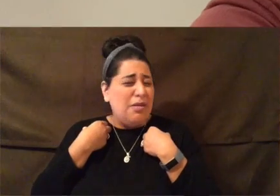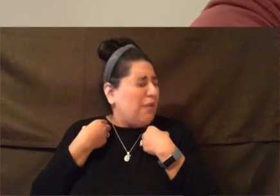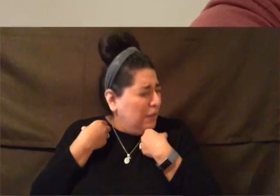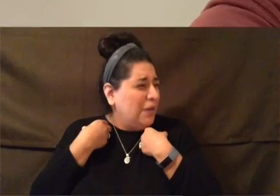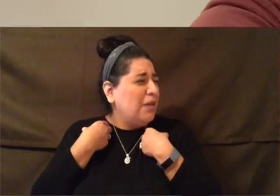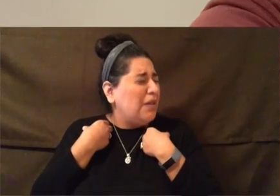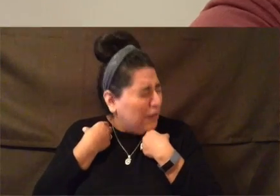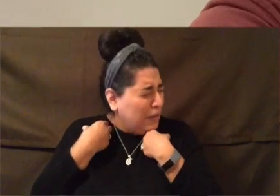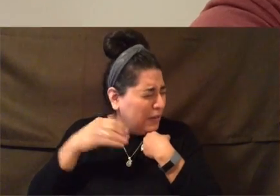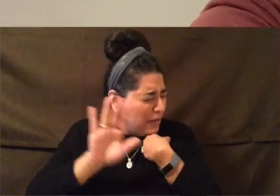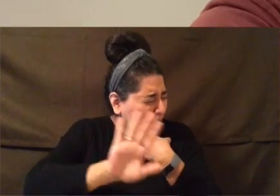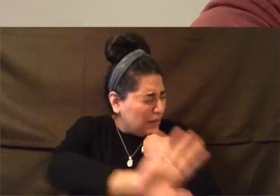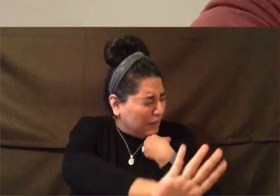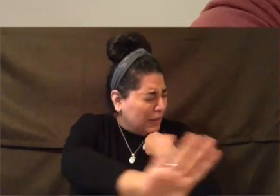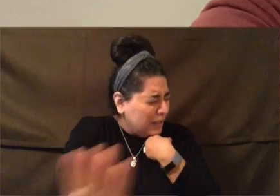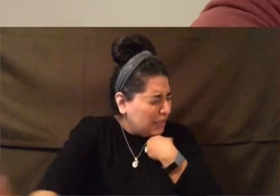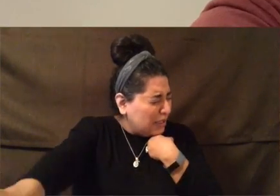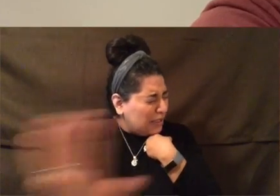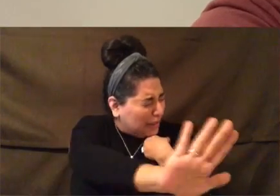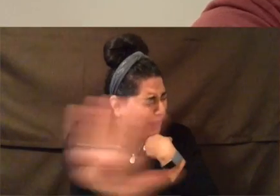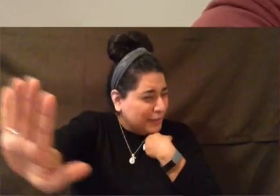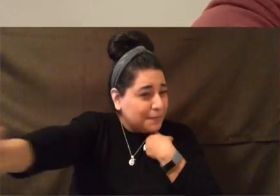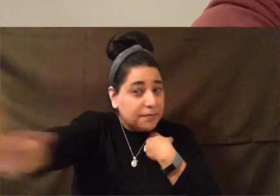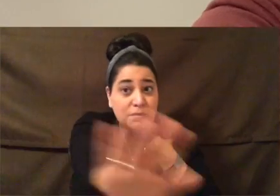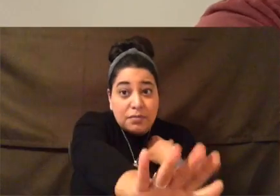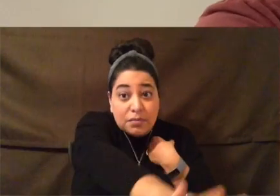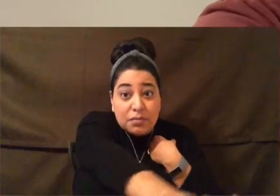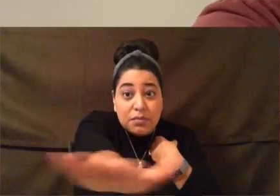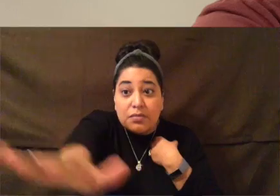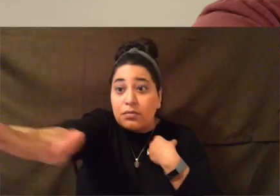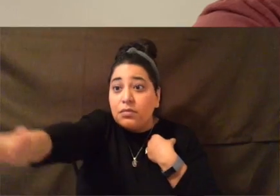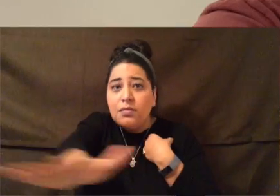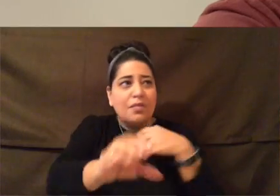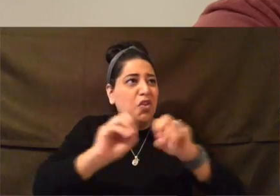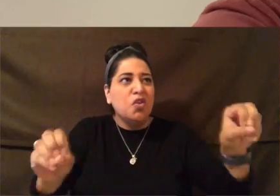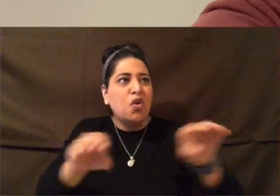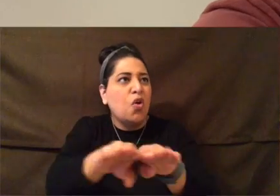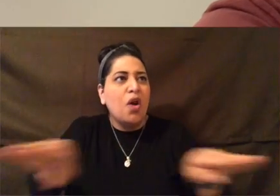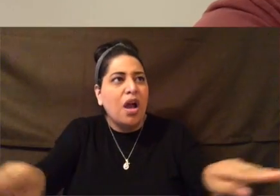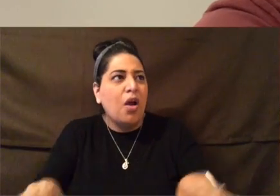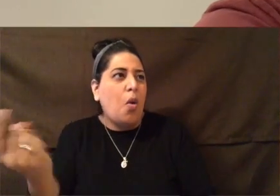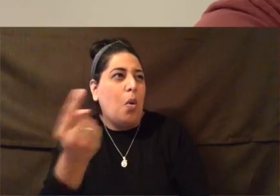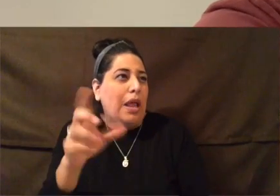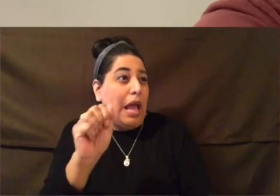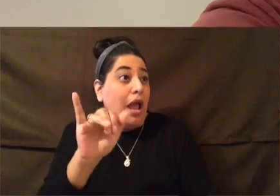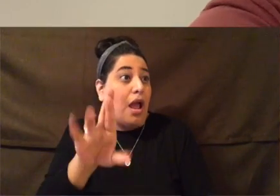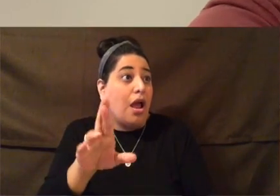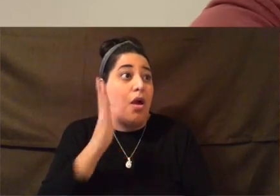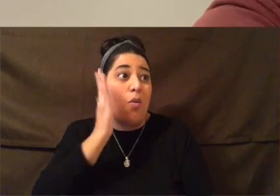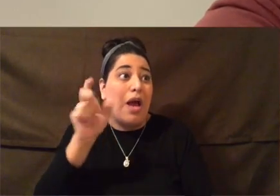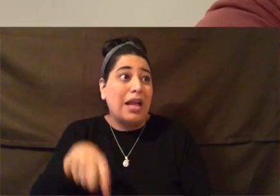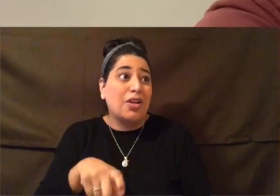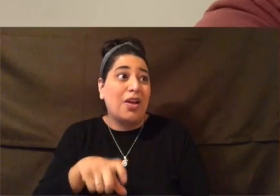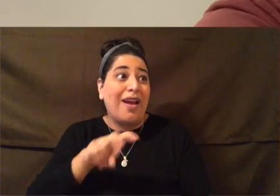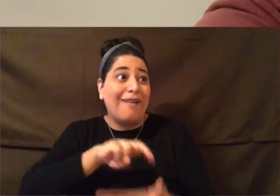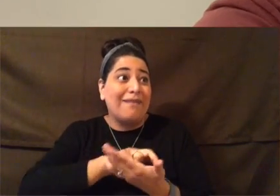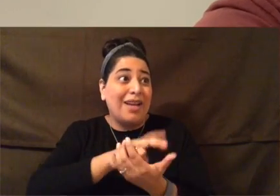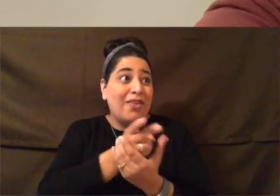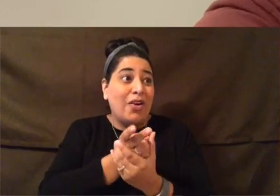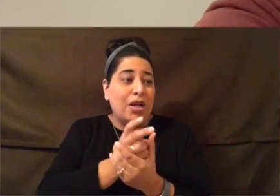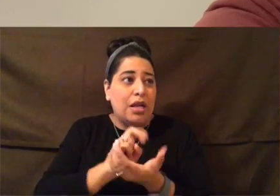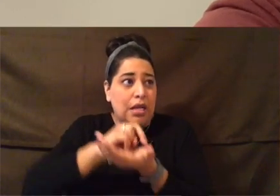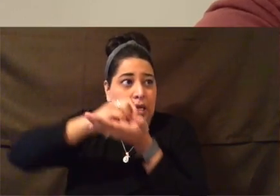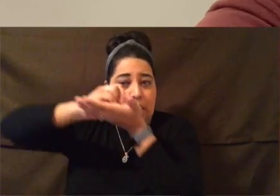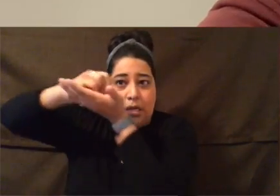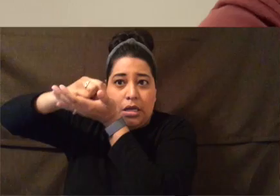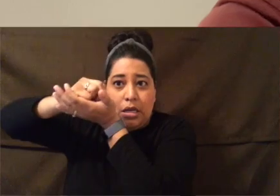back. He stuck his hand out to the door. He couldn't feel the ground, just air. "I'm gonna have to go feet